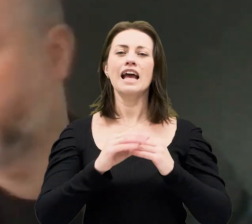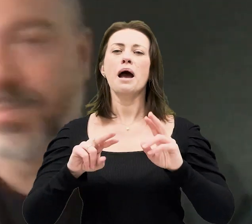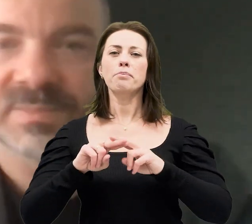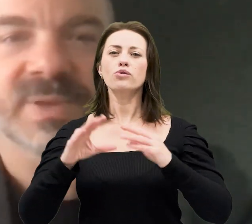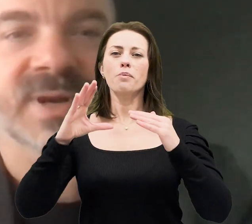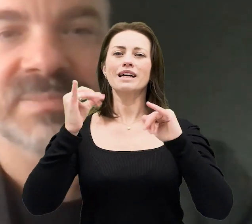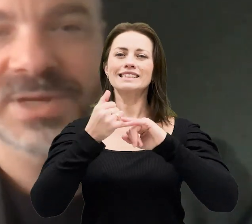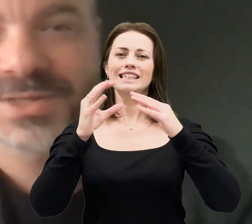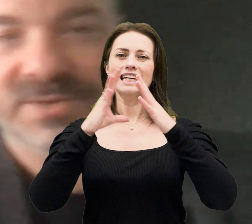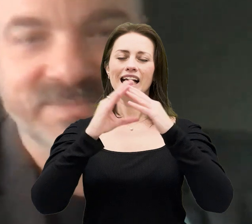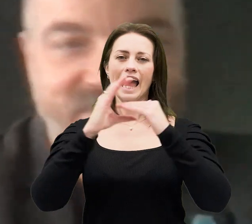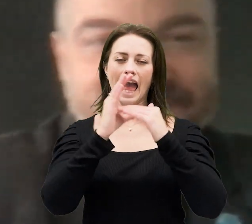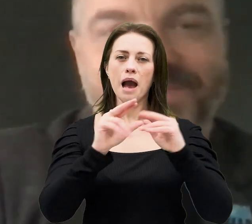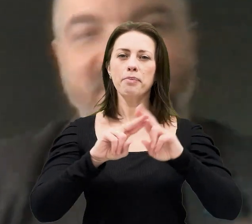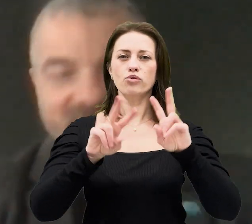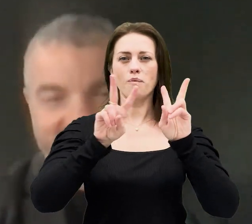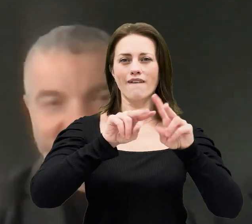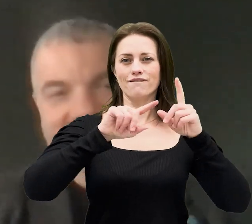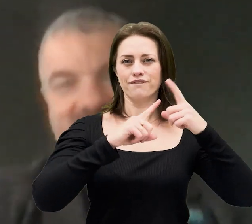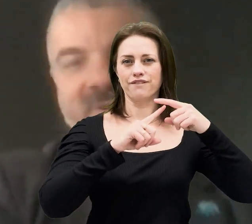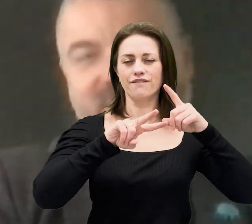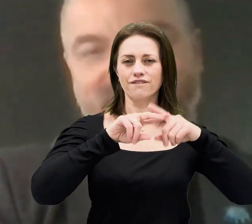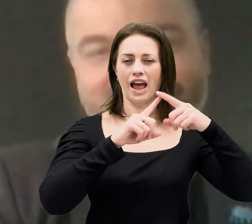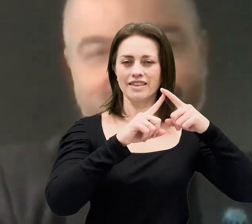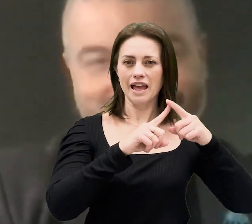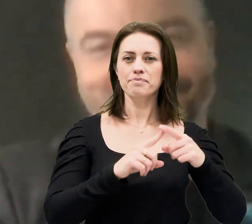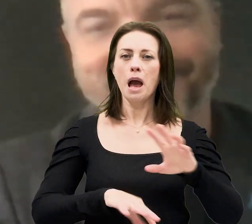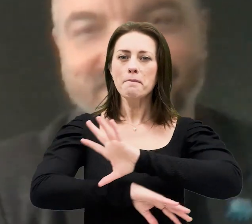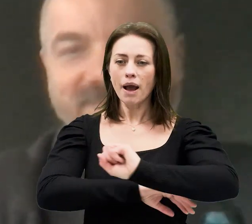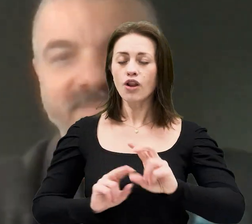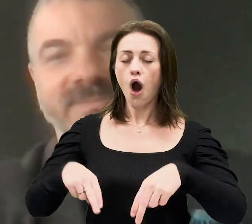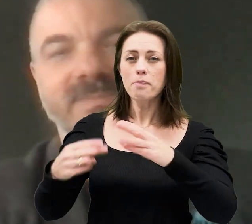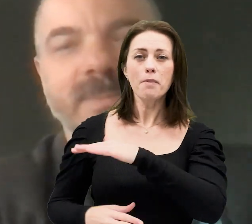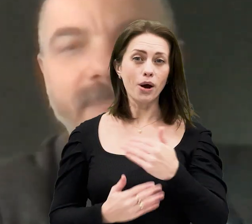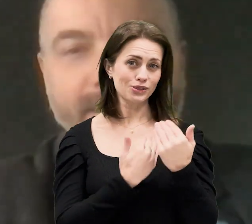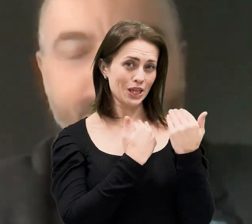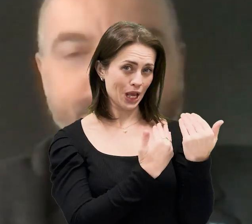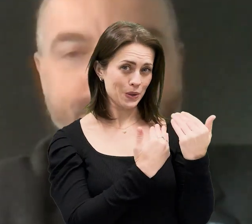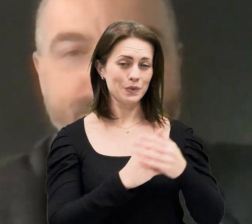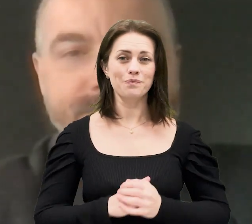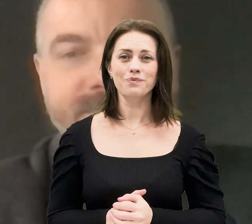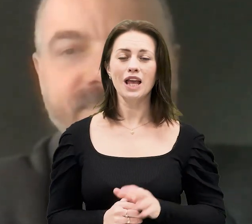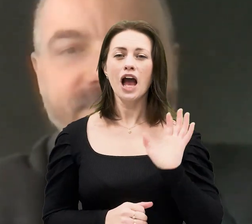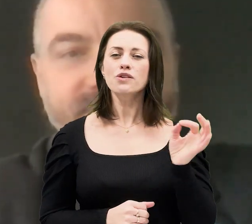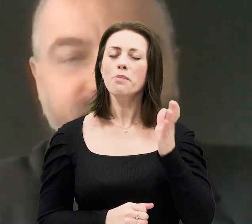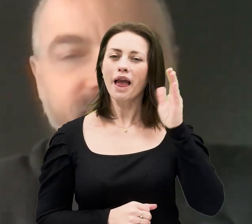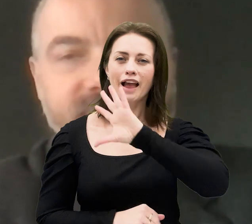So, Pavla, please. Thank you very much. Thanks. Good morning,